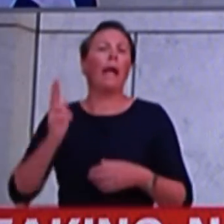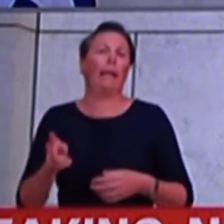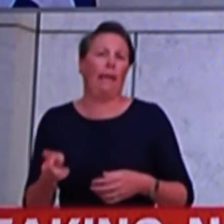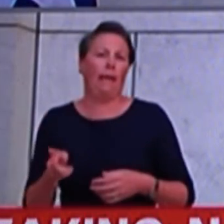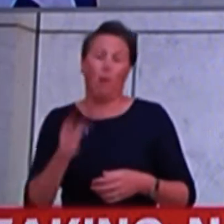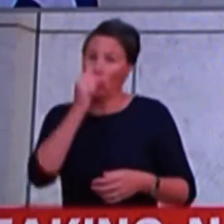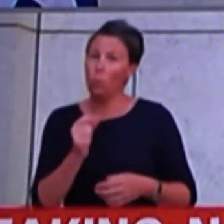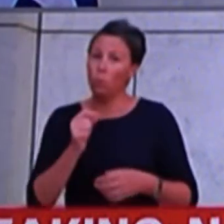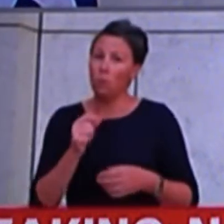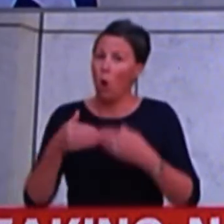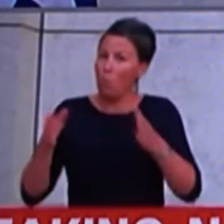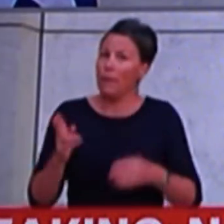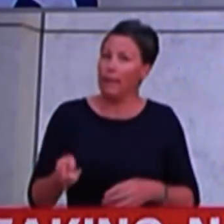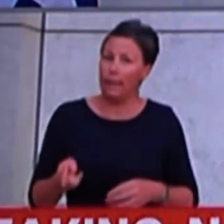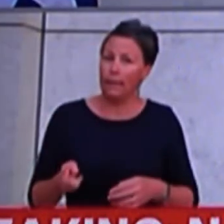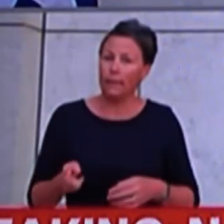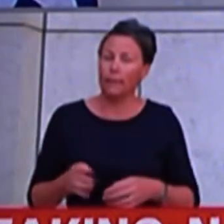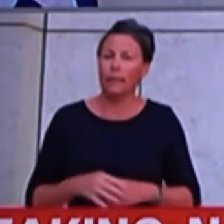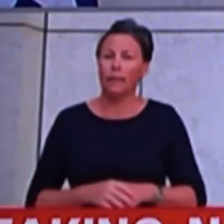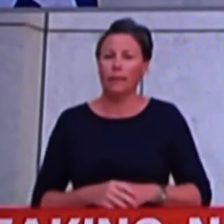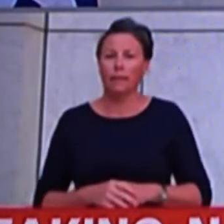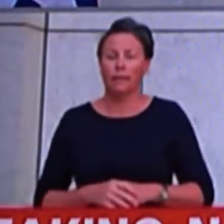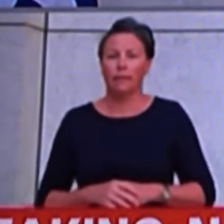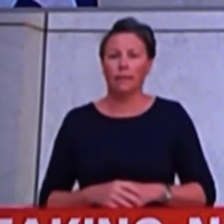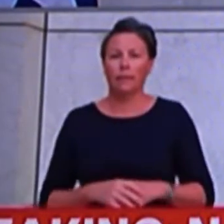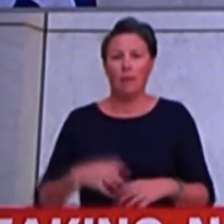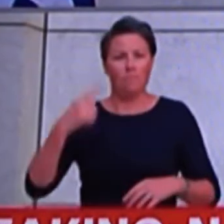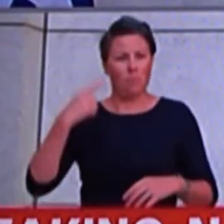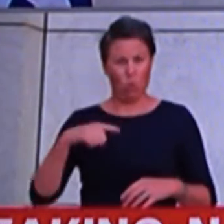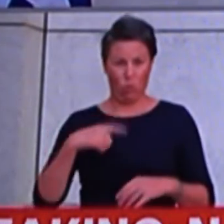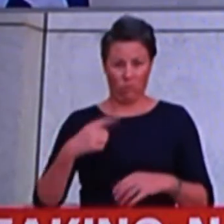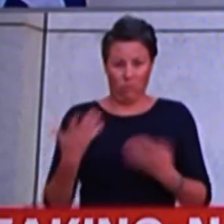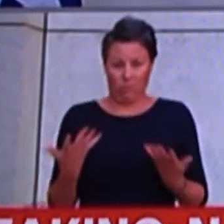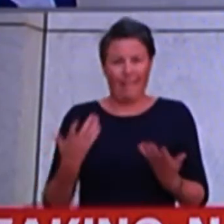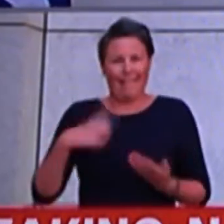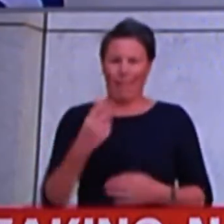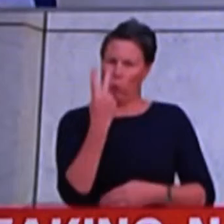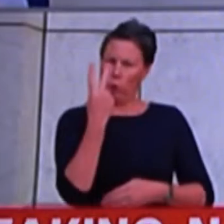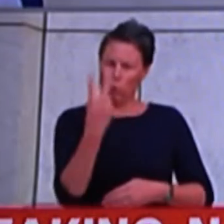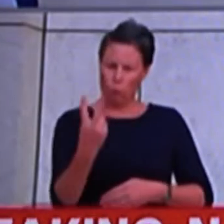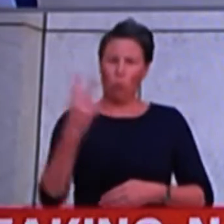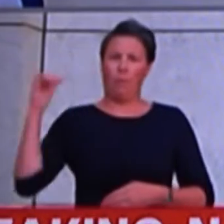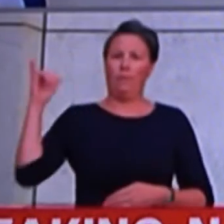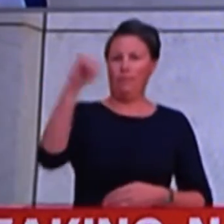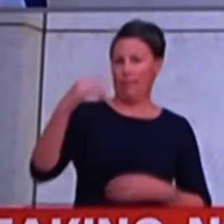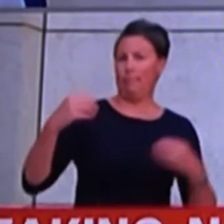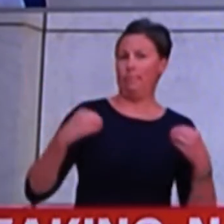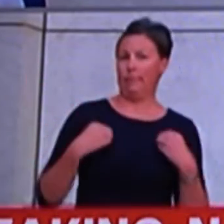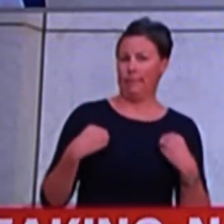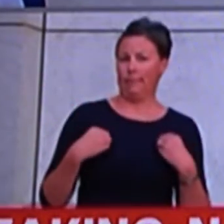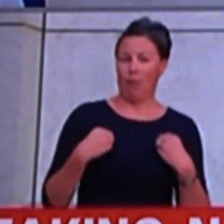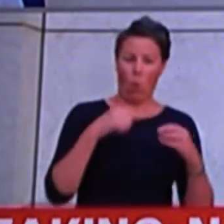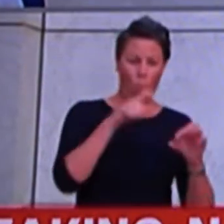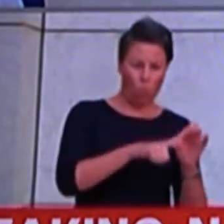the other side and we can have the strong commercial viable competition between two carriers in Australia, which the